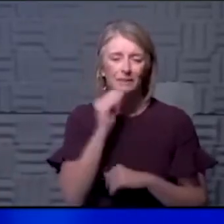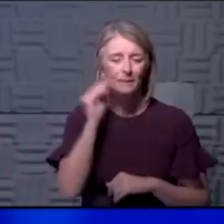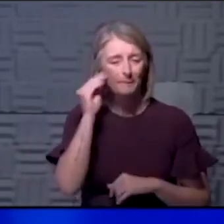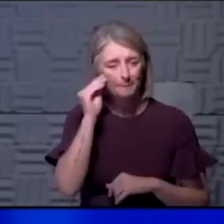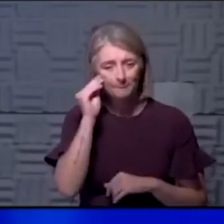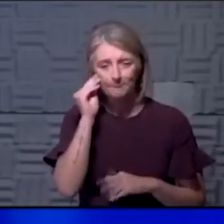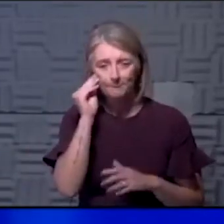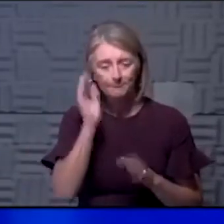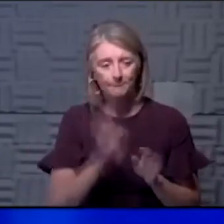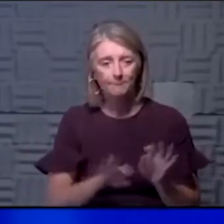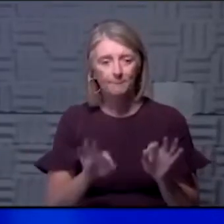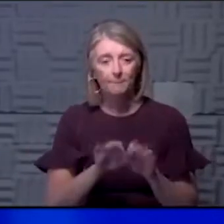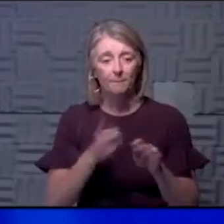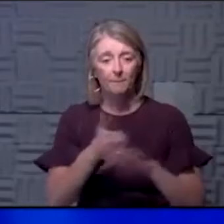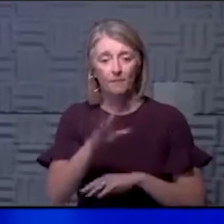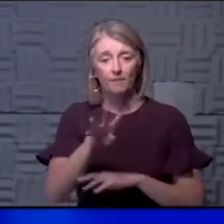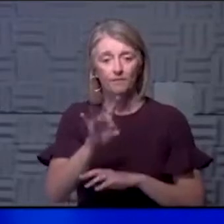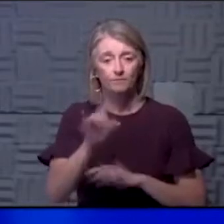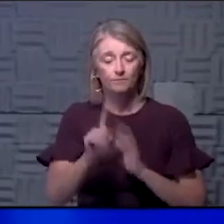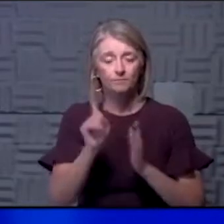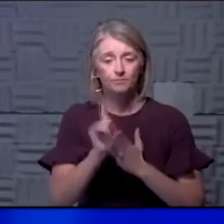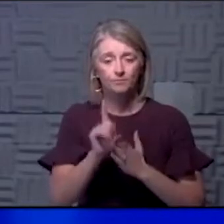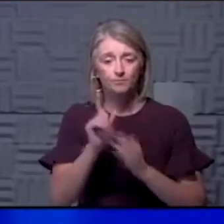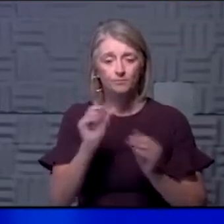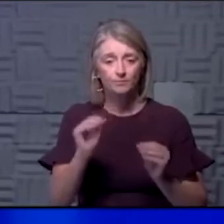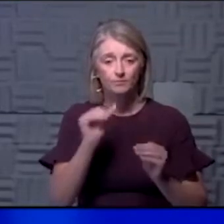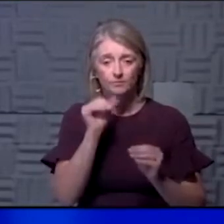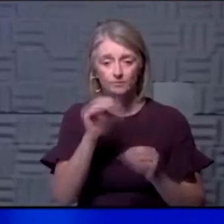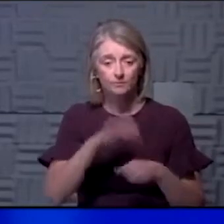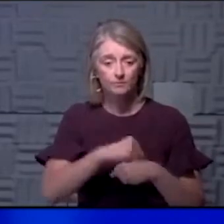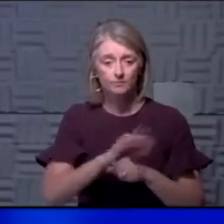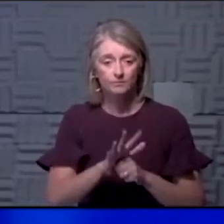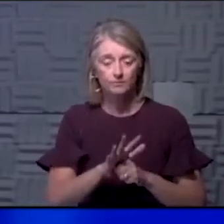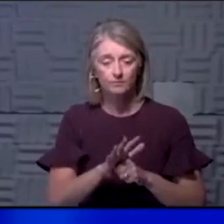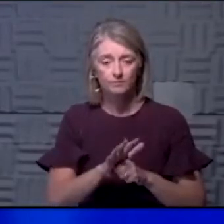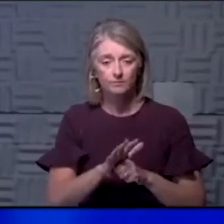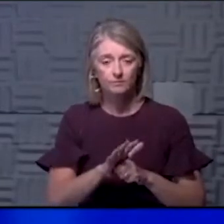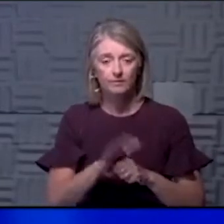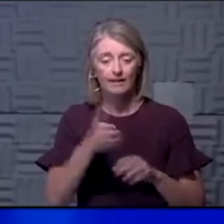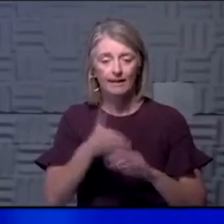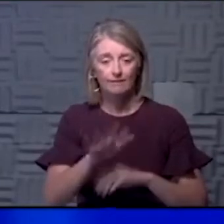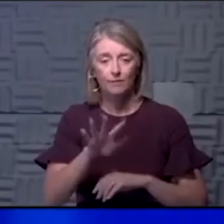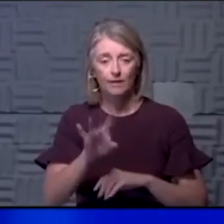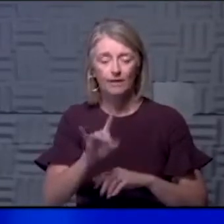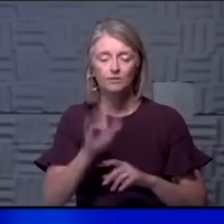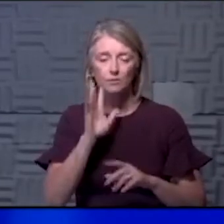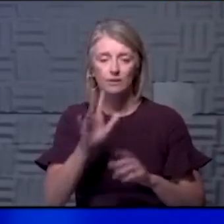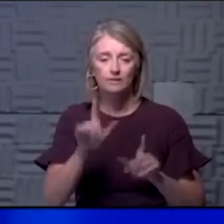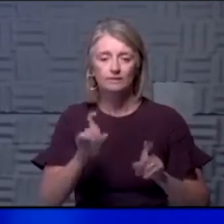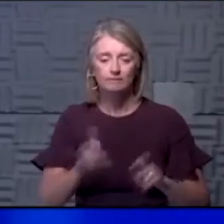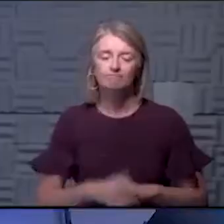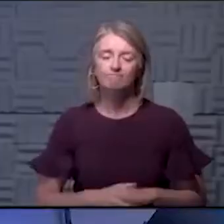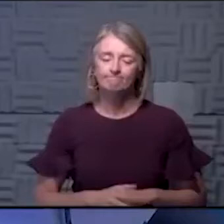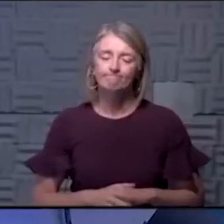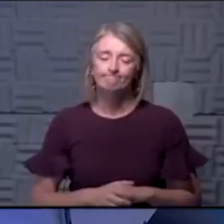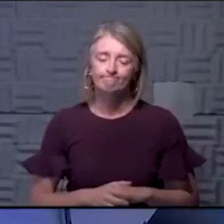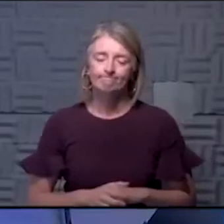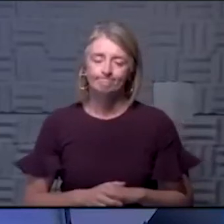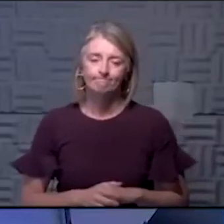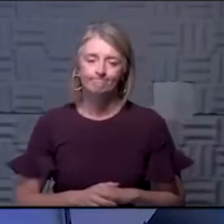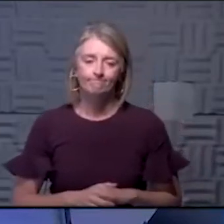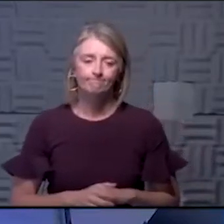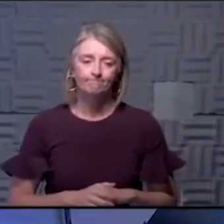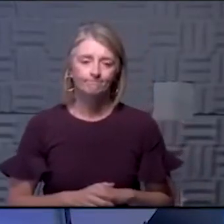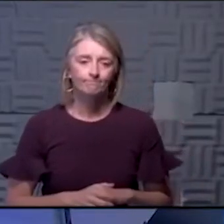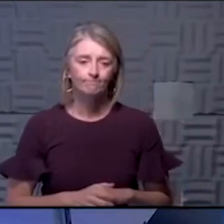at home. If after 48 hours it's all gone, you don't have COVID. But if you still have symptoms, then we're going to go ahead and test you for I get COVID. that pretty reliably after my flu Yeah. shot, Yeah.